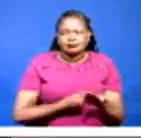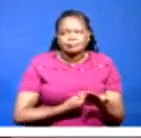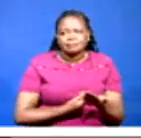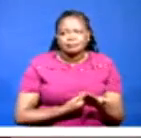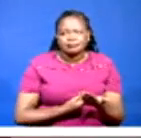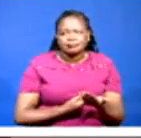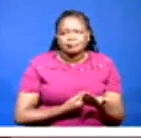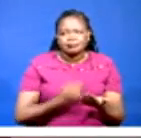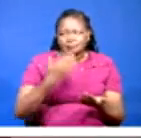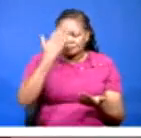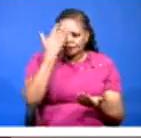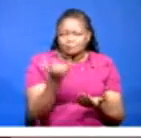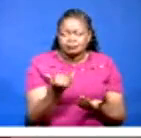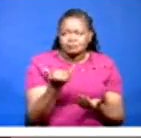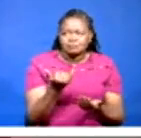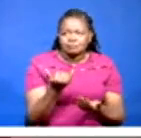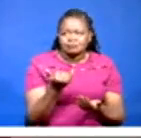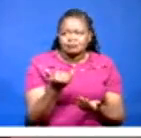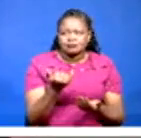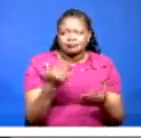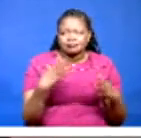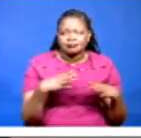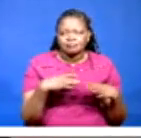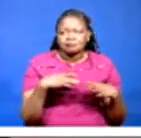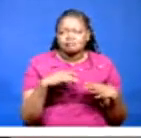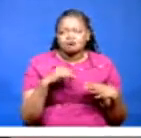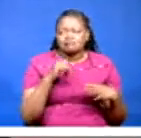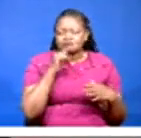so that people who don't want to pay